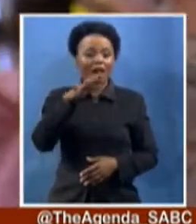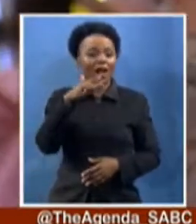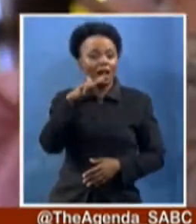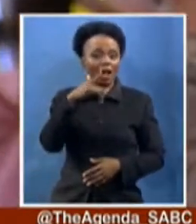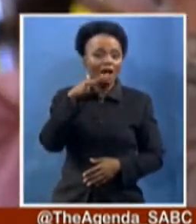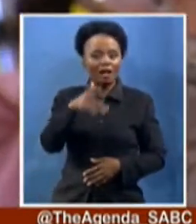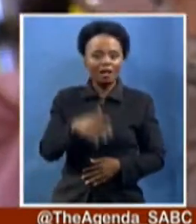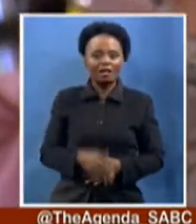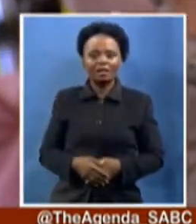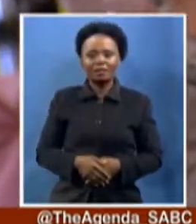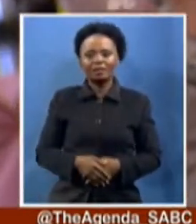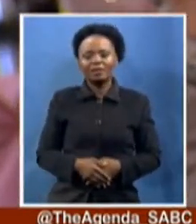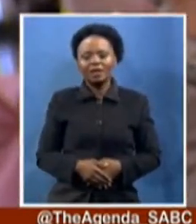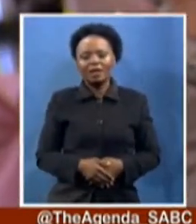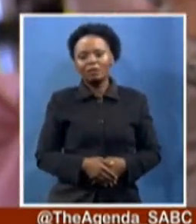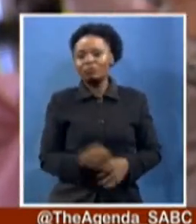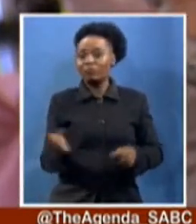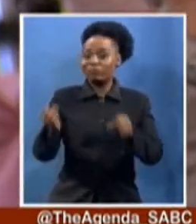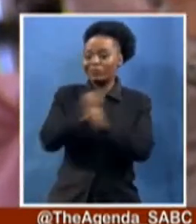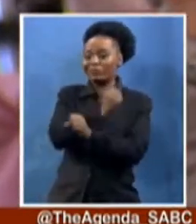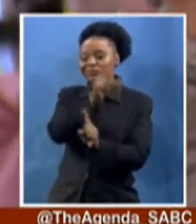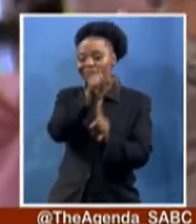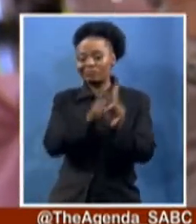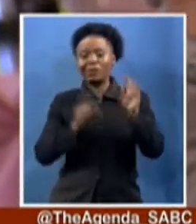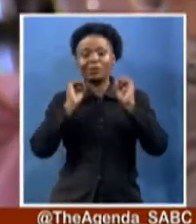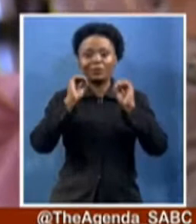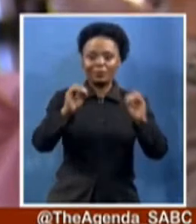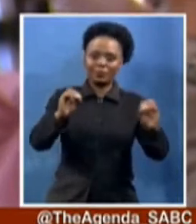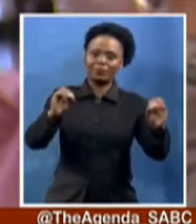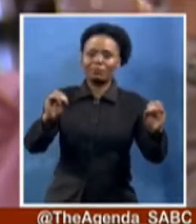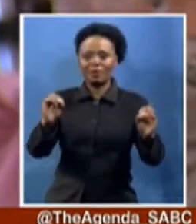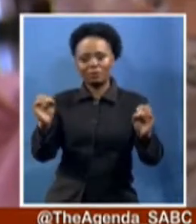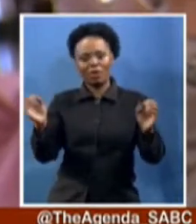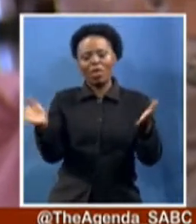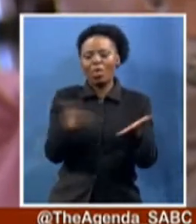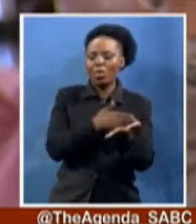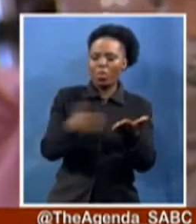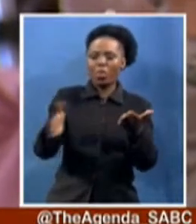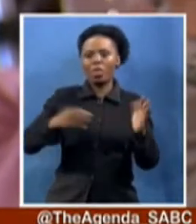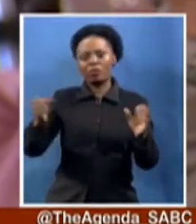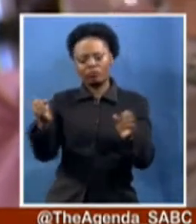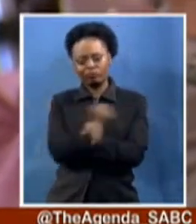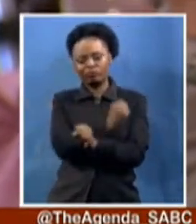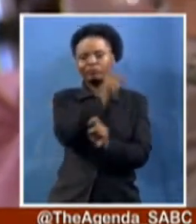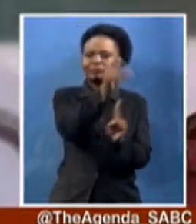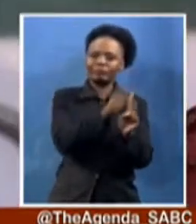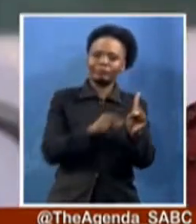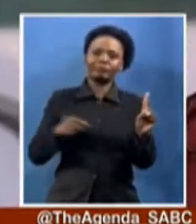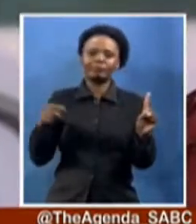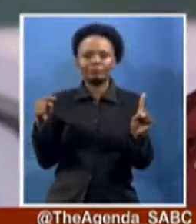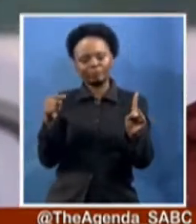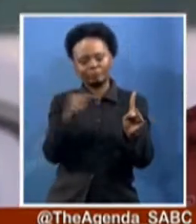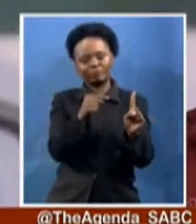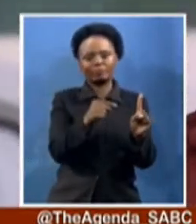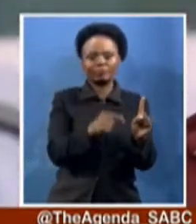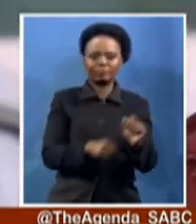liyena. Yelele ma Yatswana liyena. Yelele